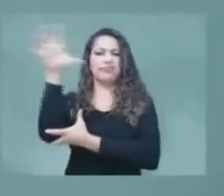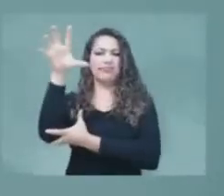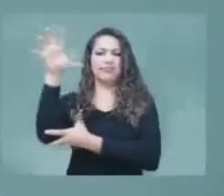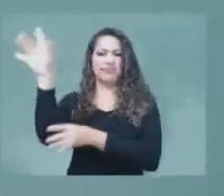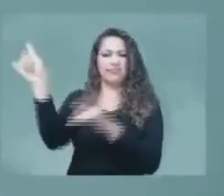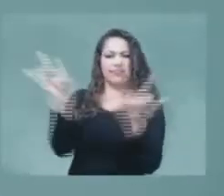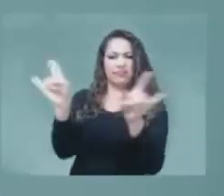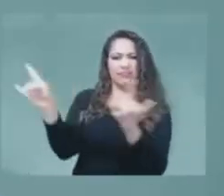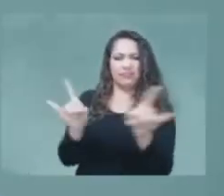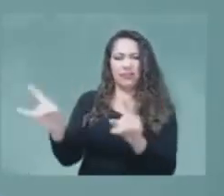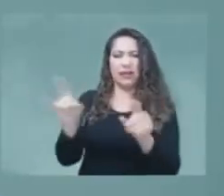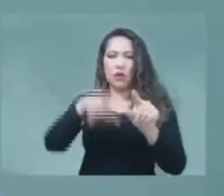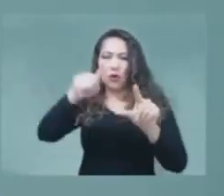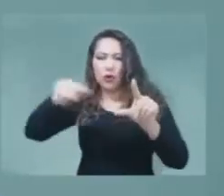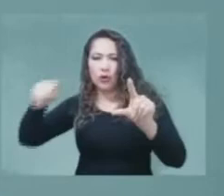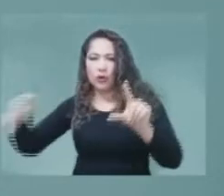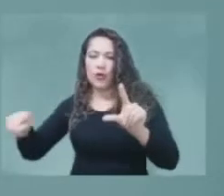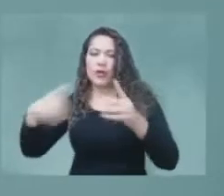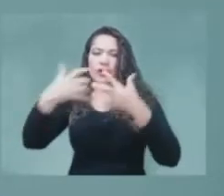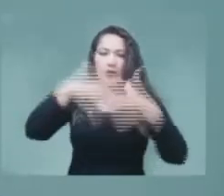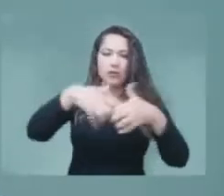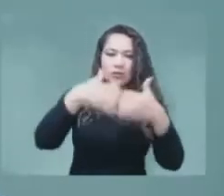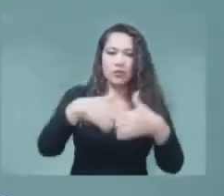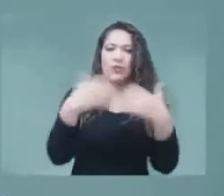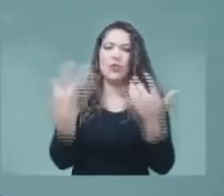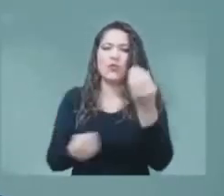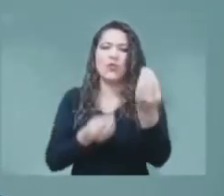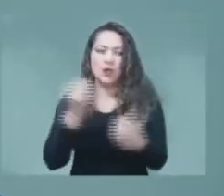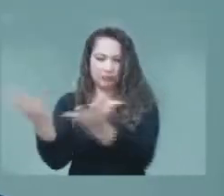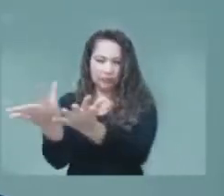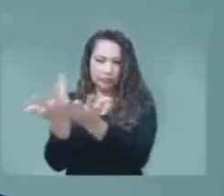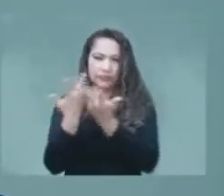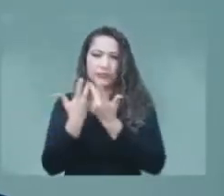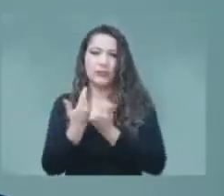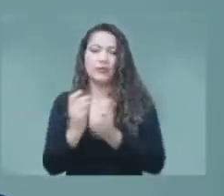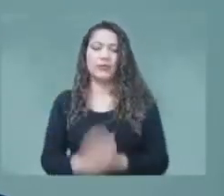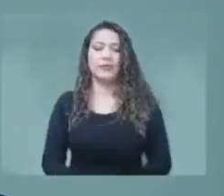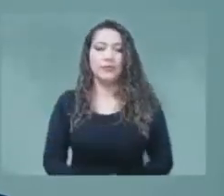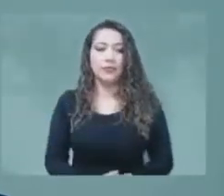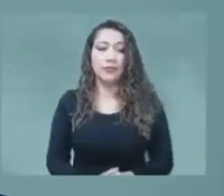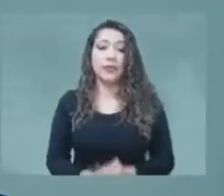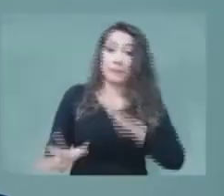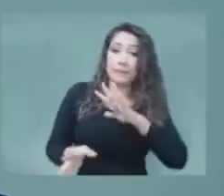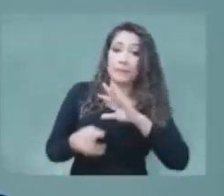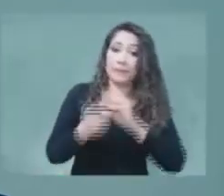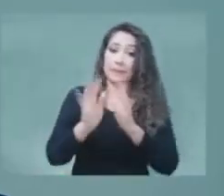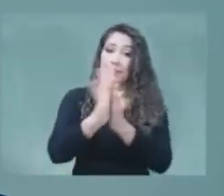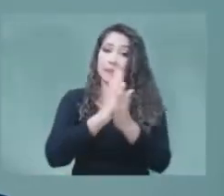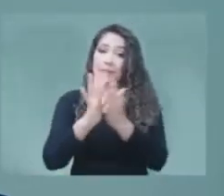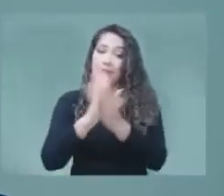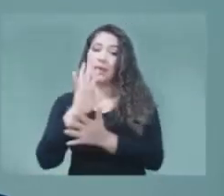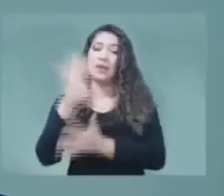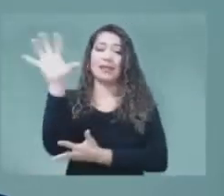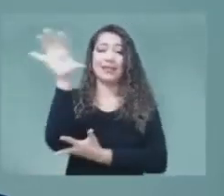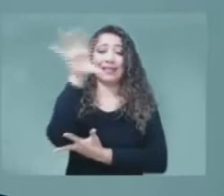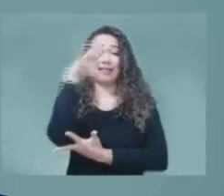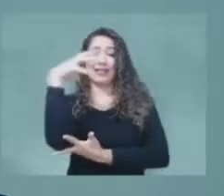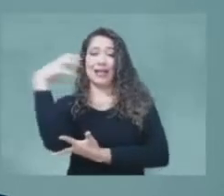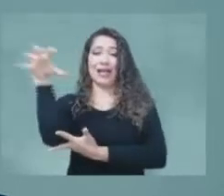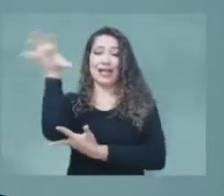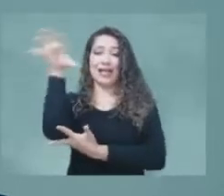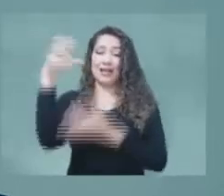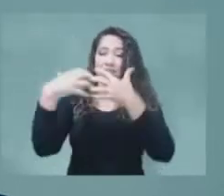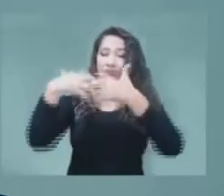along with the versions of the representatives from the industry. Added to that, we will be speaking of the satellite industry and